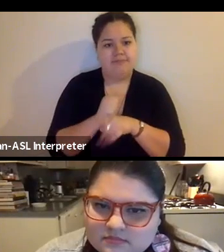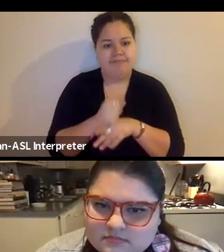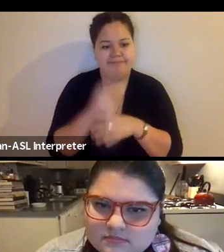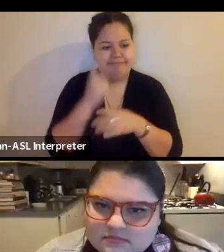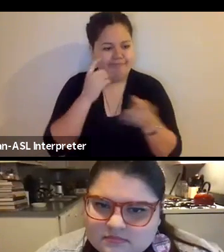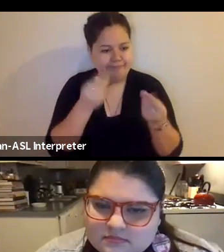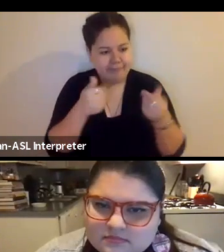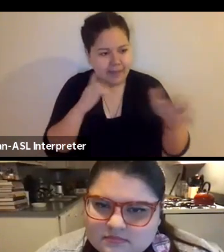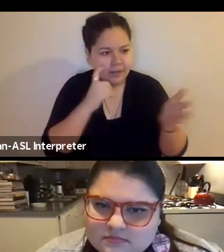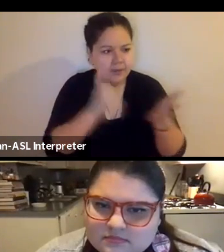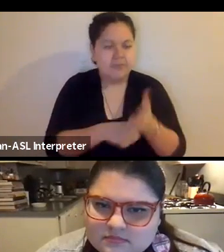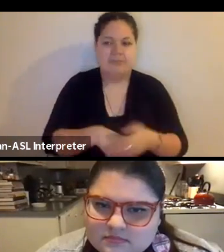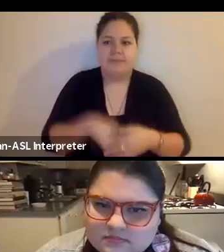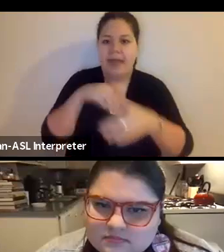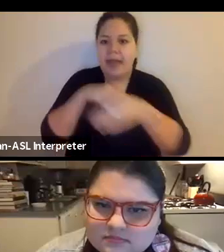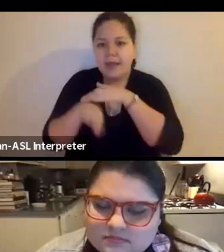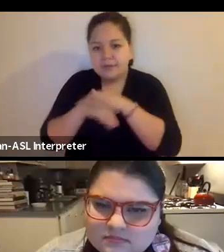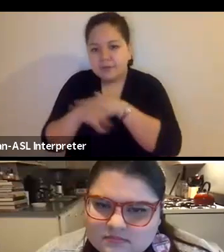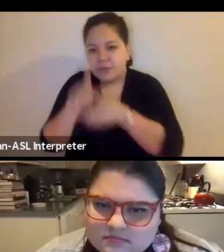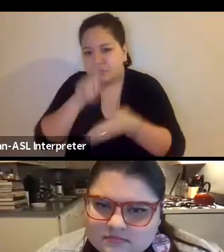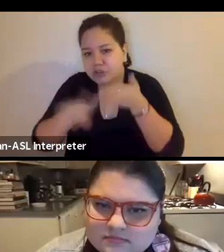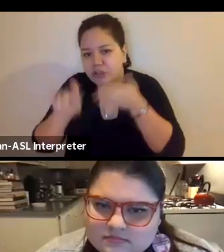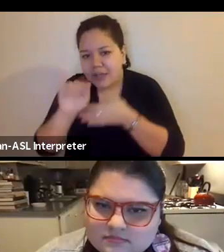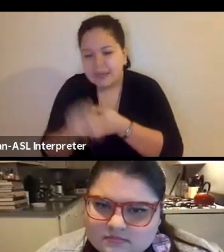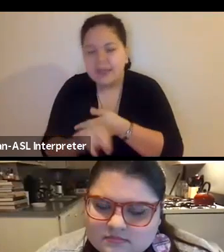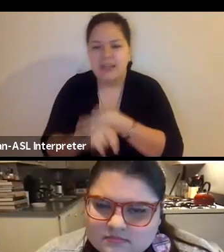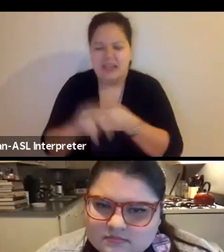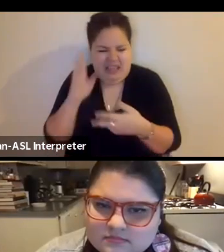access check-in to me feel like a practice of